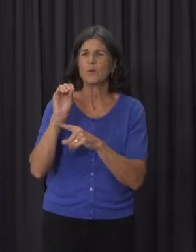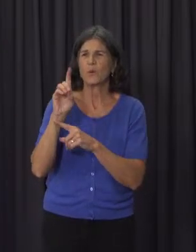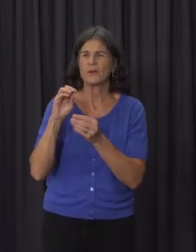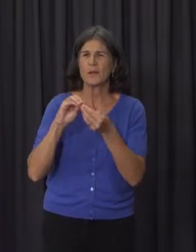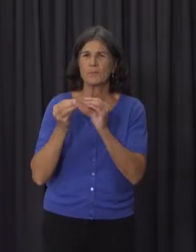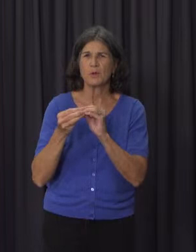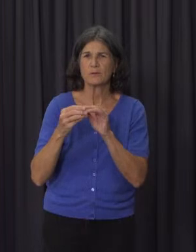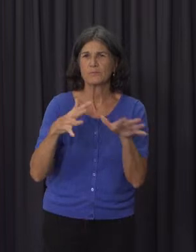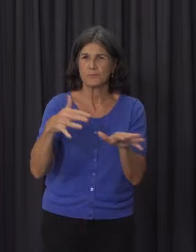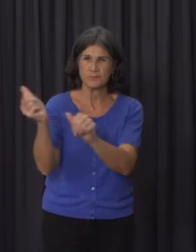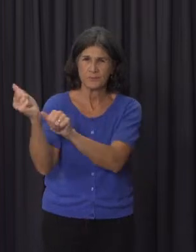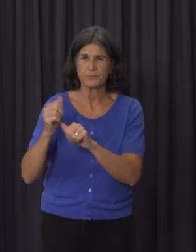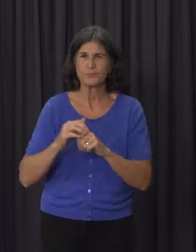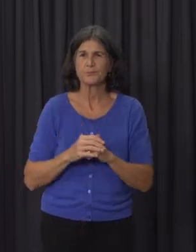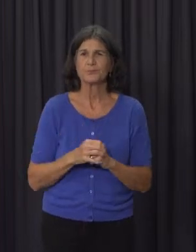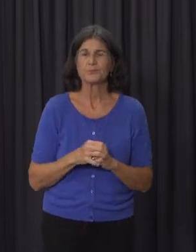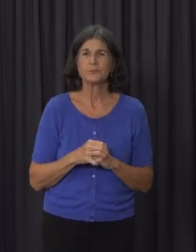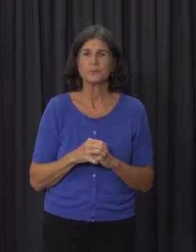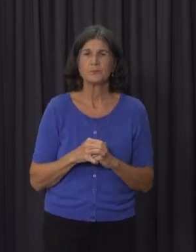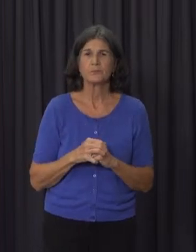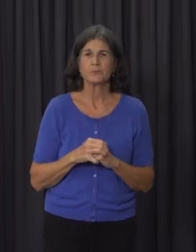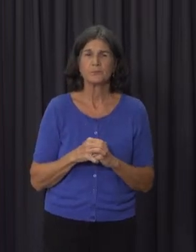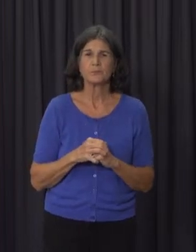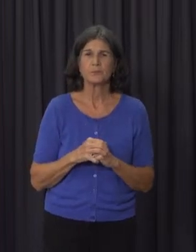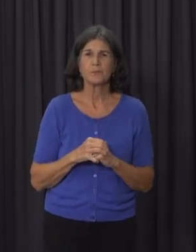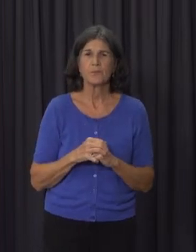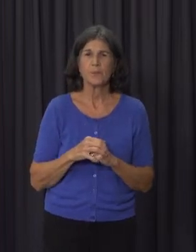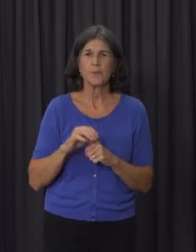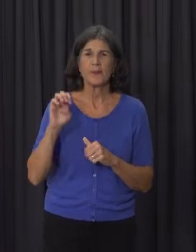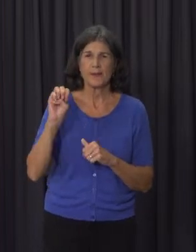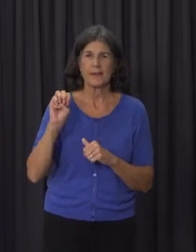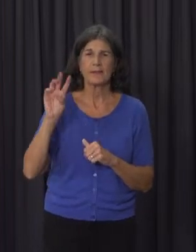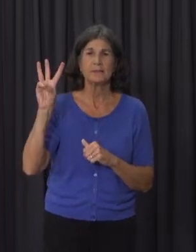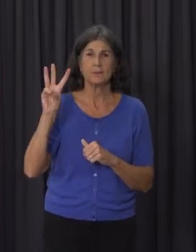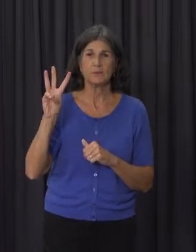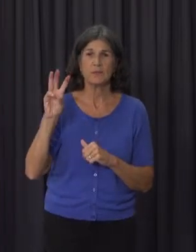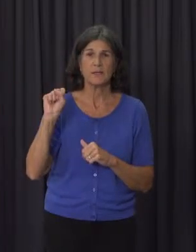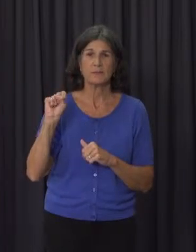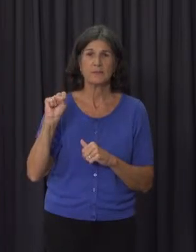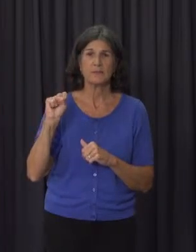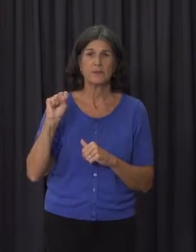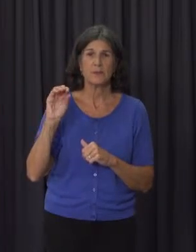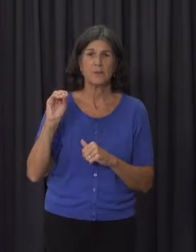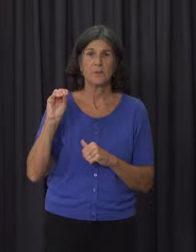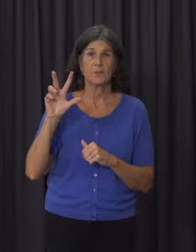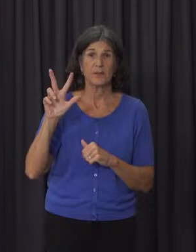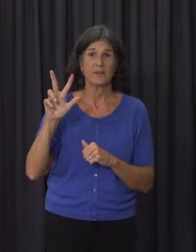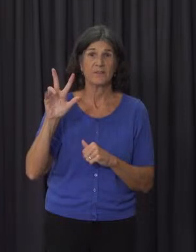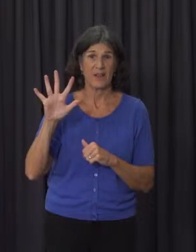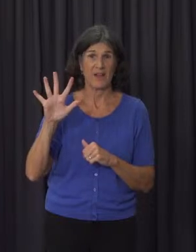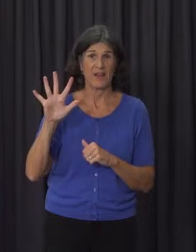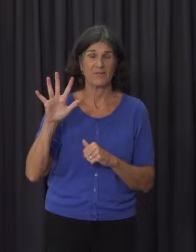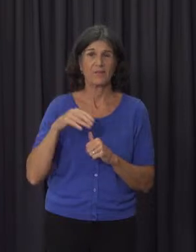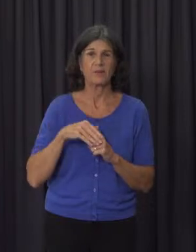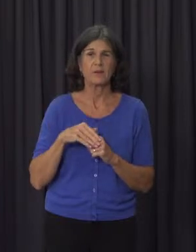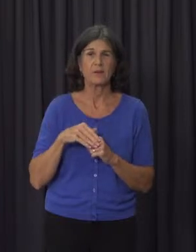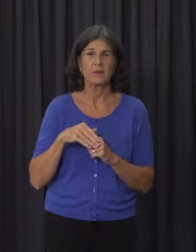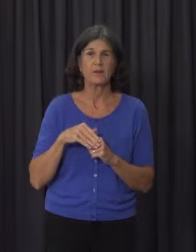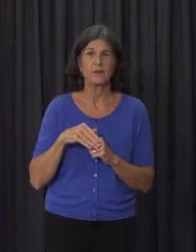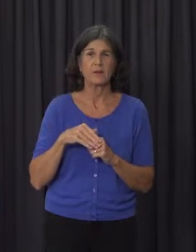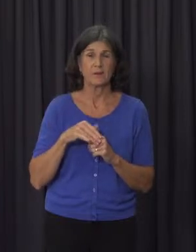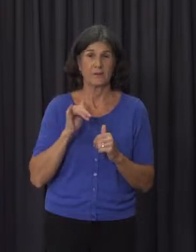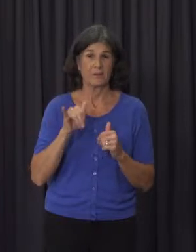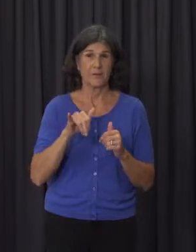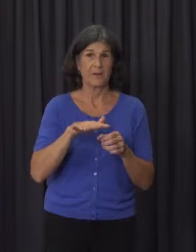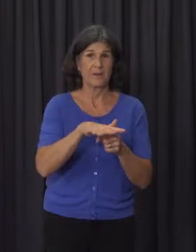town. Okay, so wildfire EWF 035 is part of the Deep Creek complex. So the updated sizes